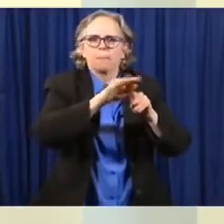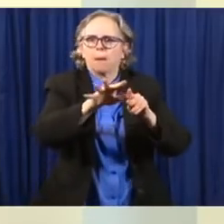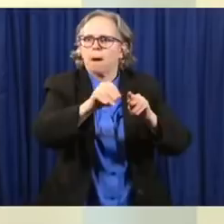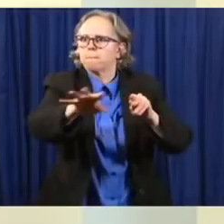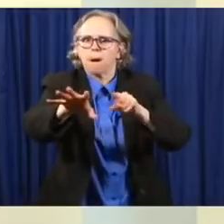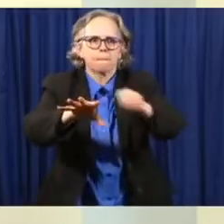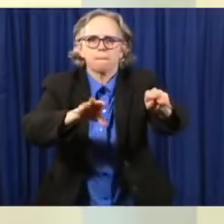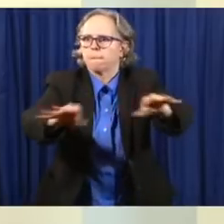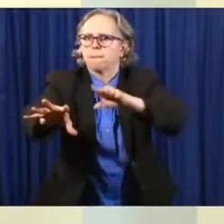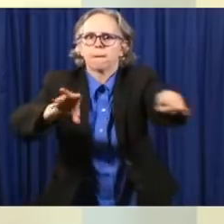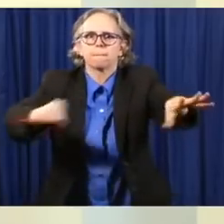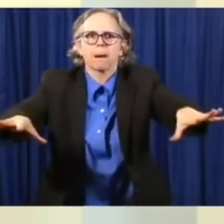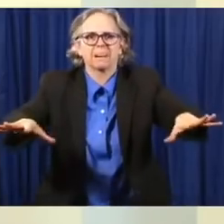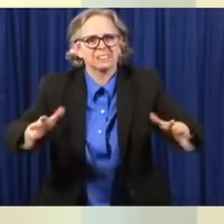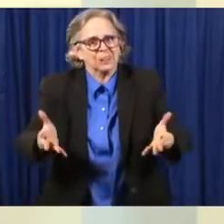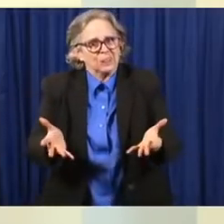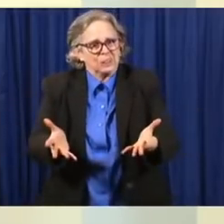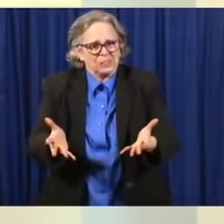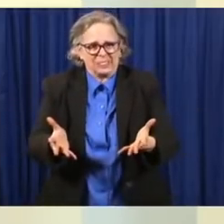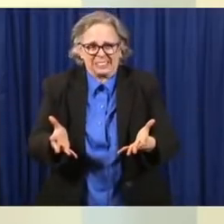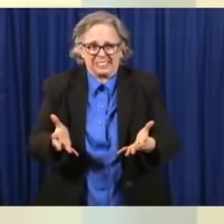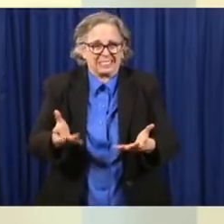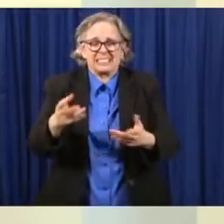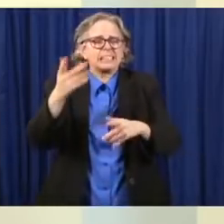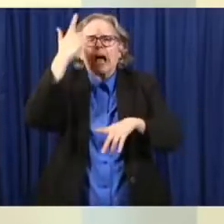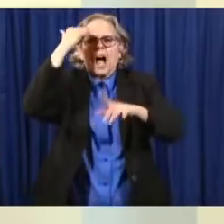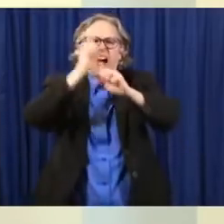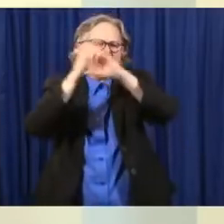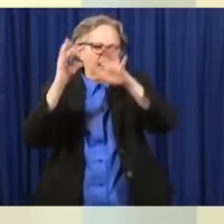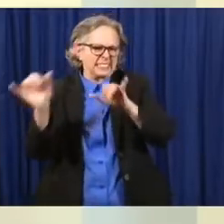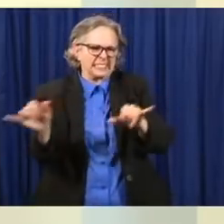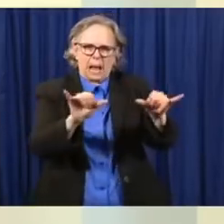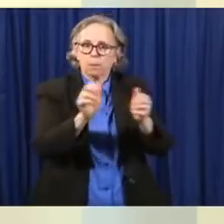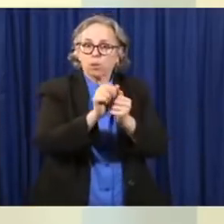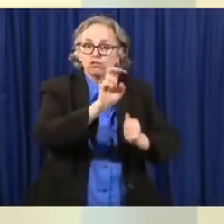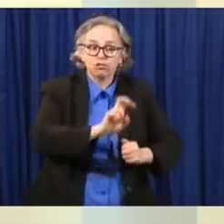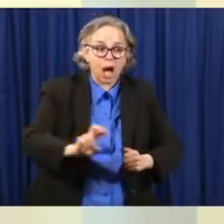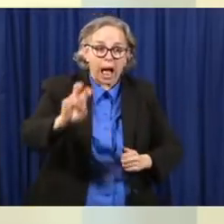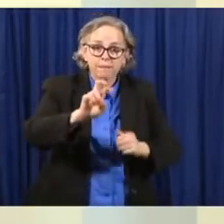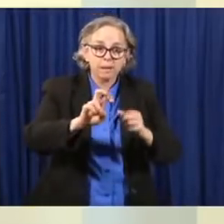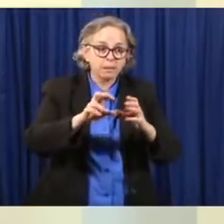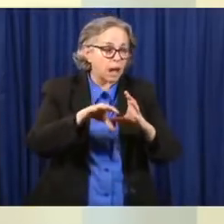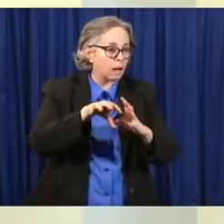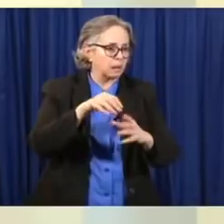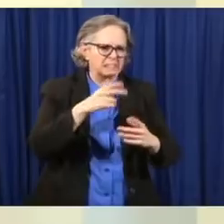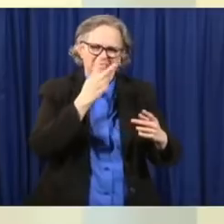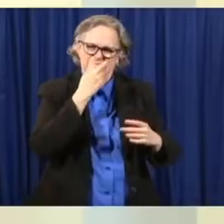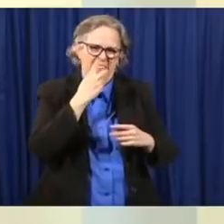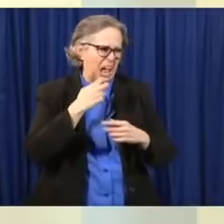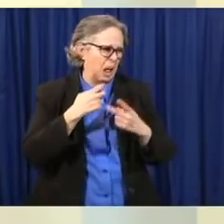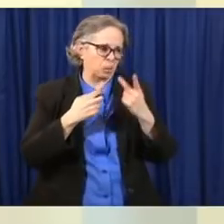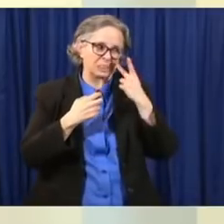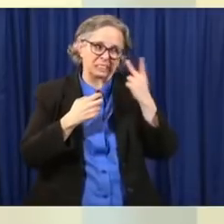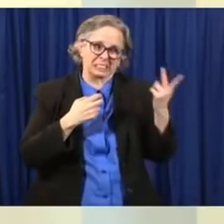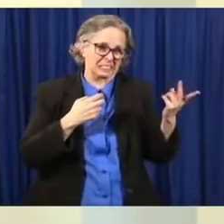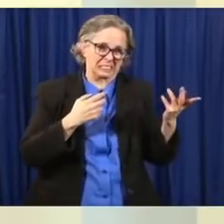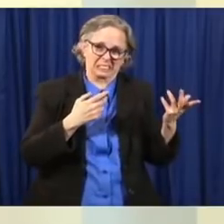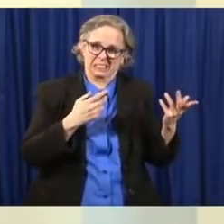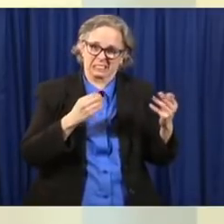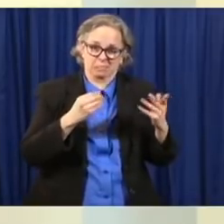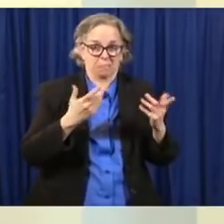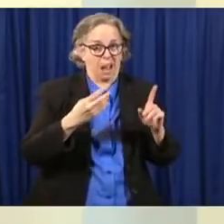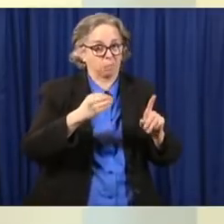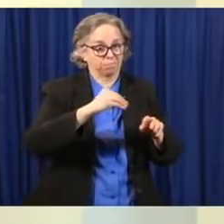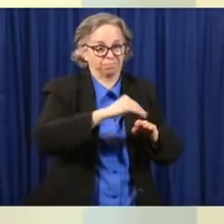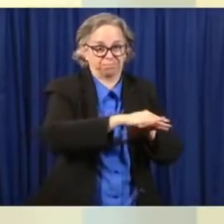similarly, I don't expect we'll see travel going on widespread, because now we're going to start taking it from cities that are hot spots